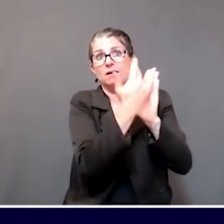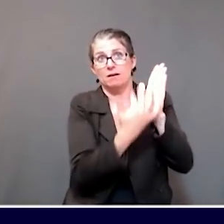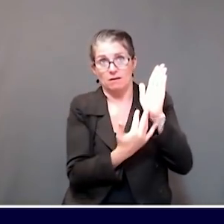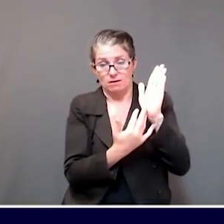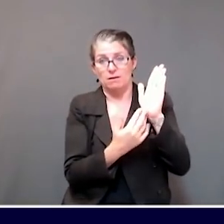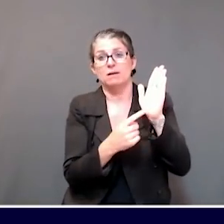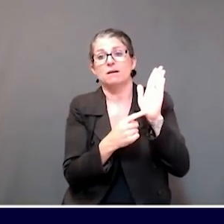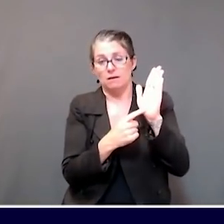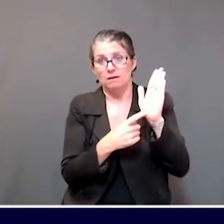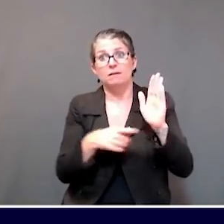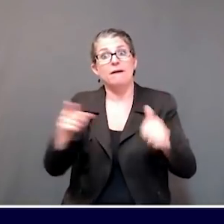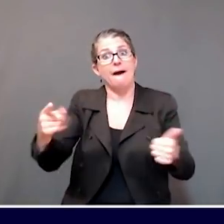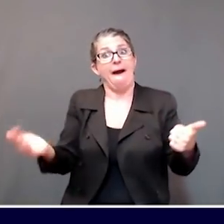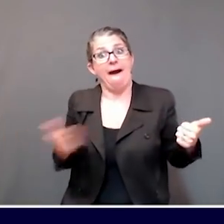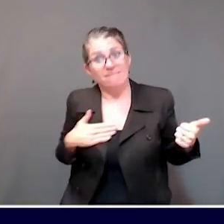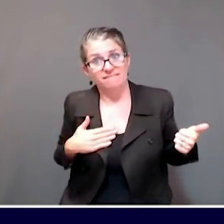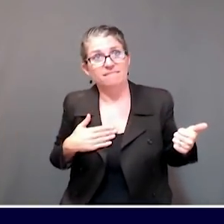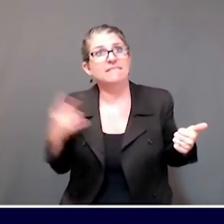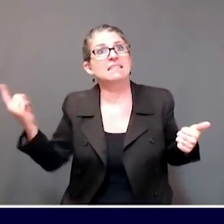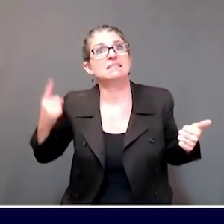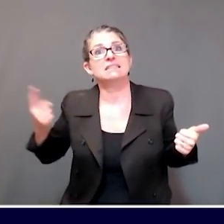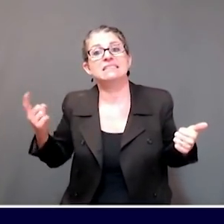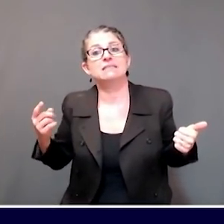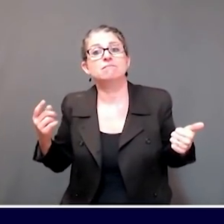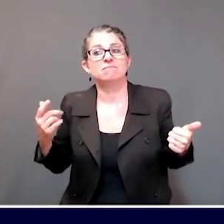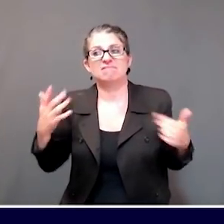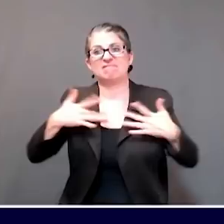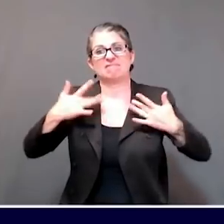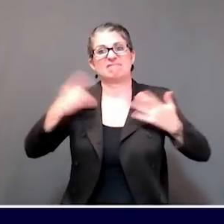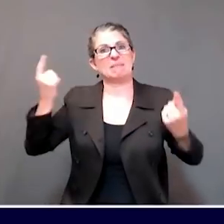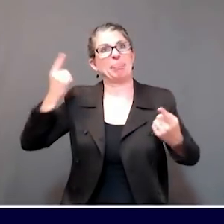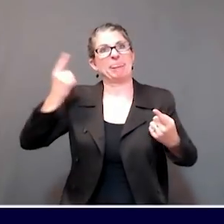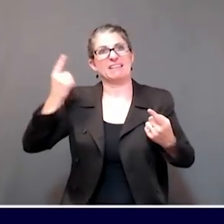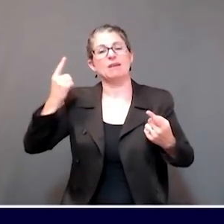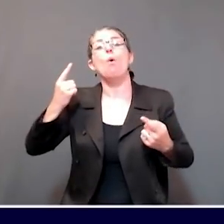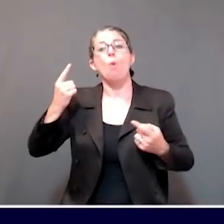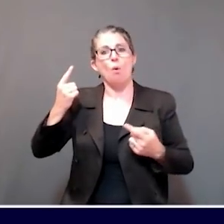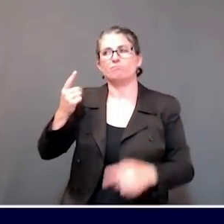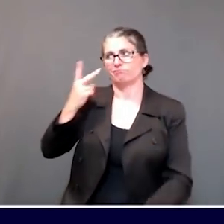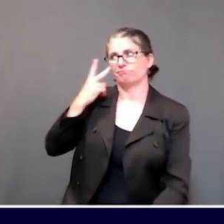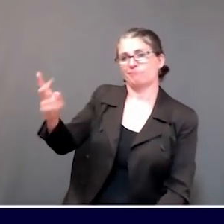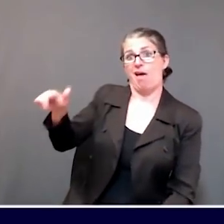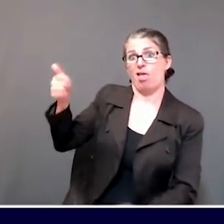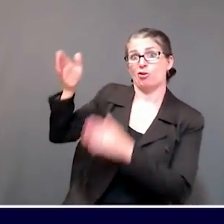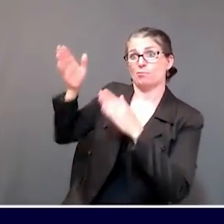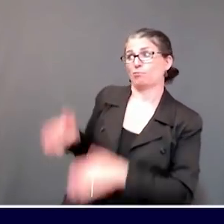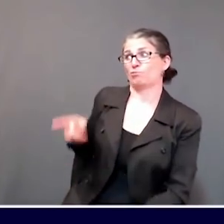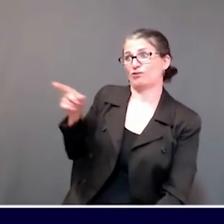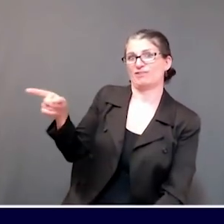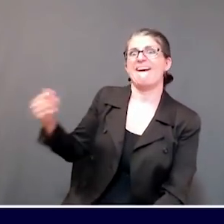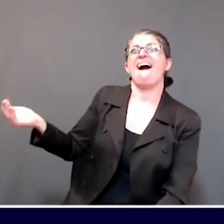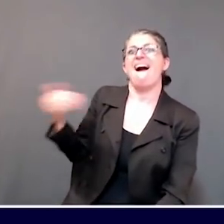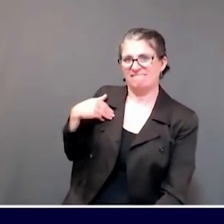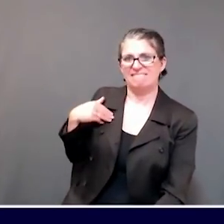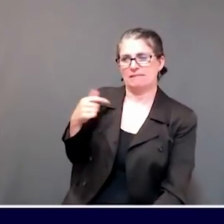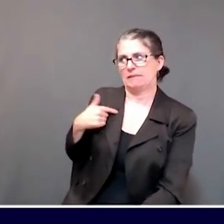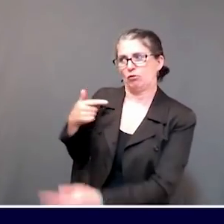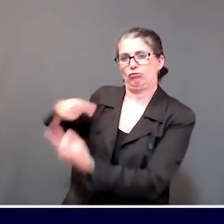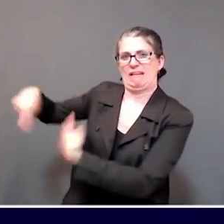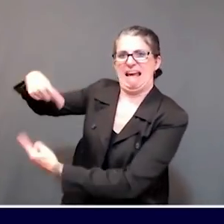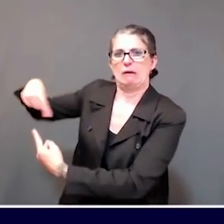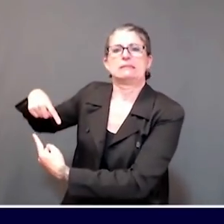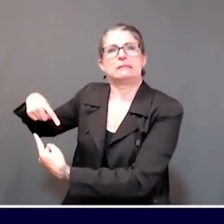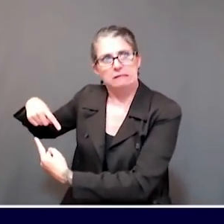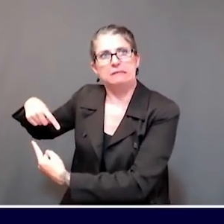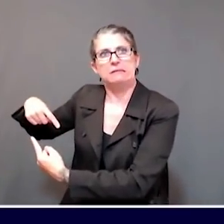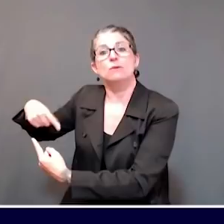or who were at elevated risk of being exposed to such people, they may work at a hotel with lots of